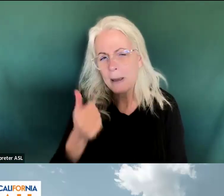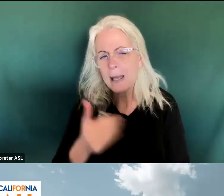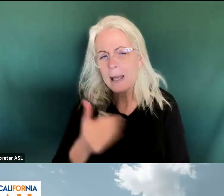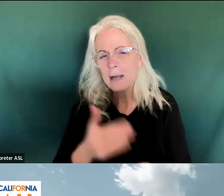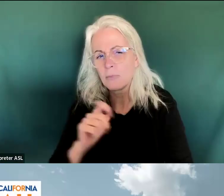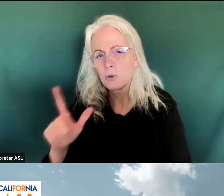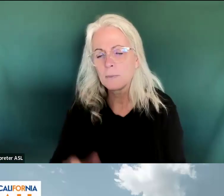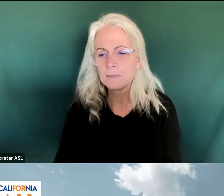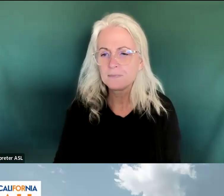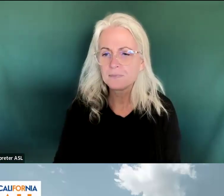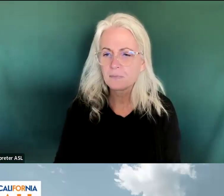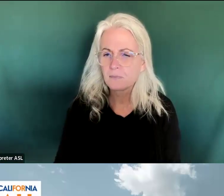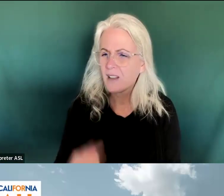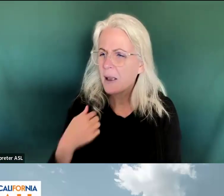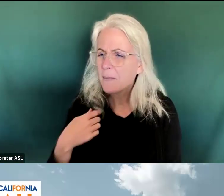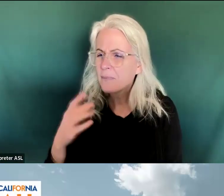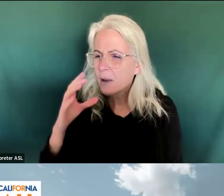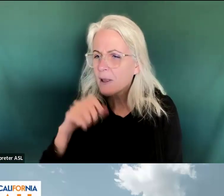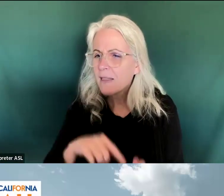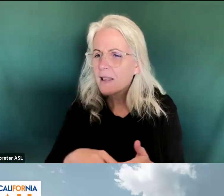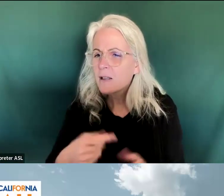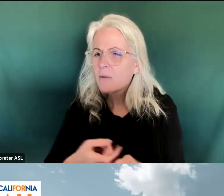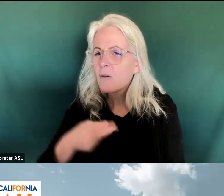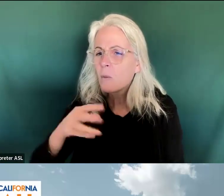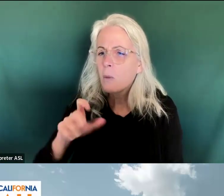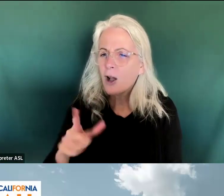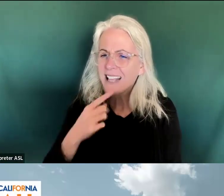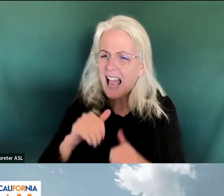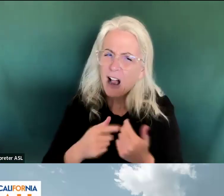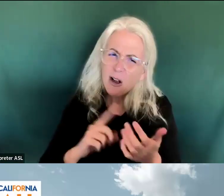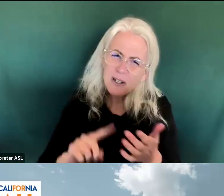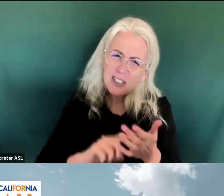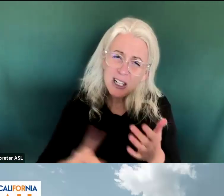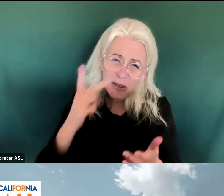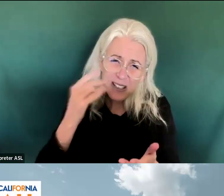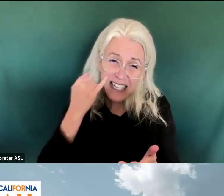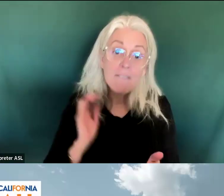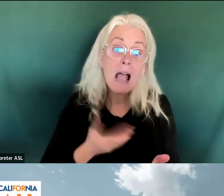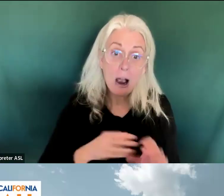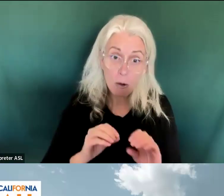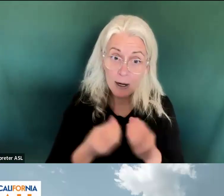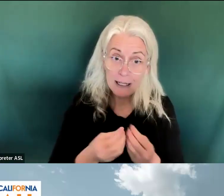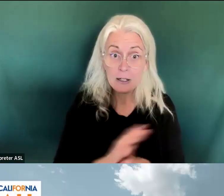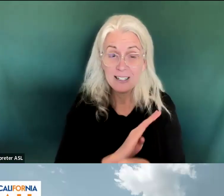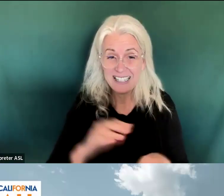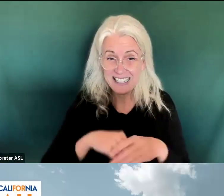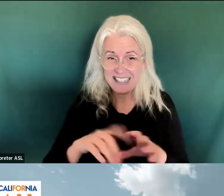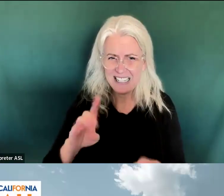Thanks, Sean. And I missed this question earlier in the chat from Paul. How can we check to see if our company is in the database you just showed?